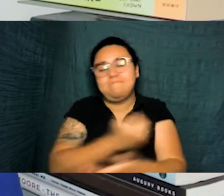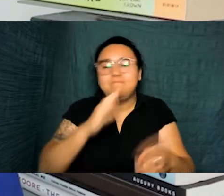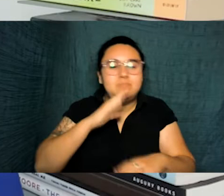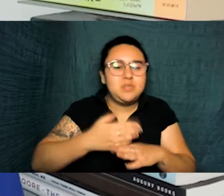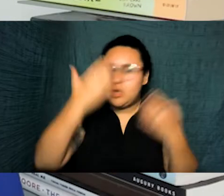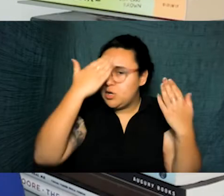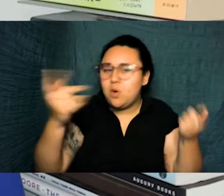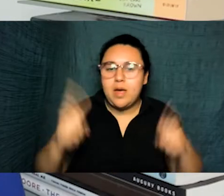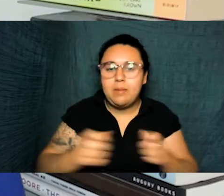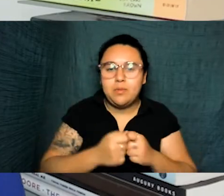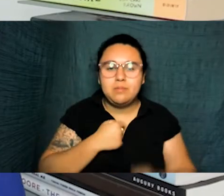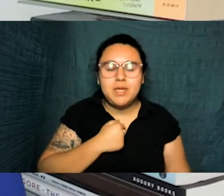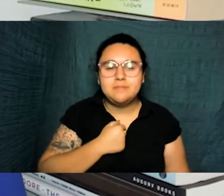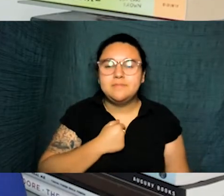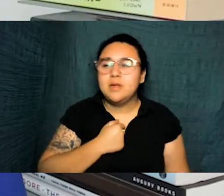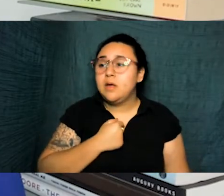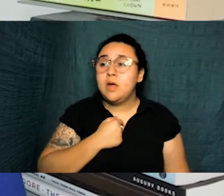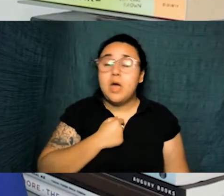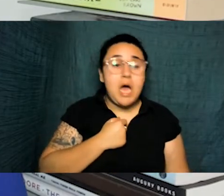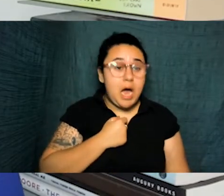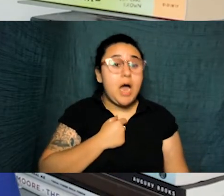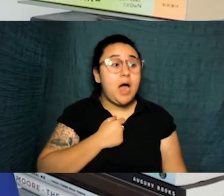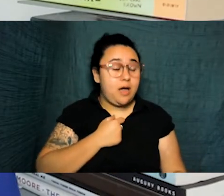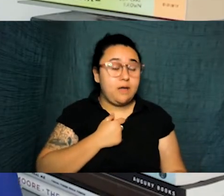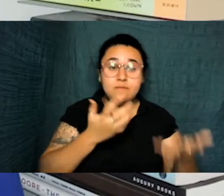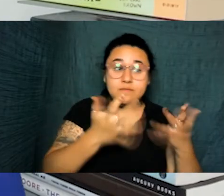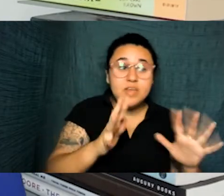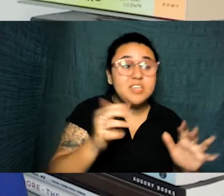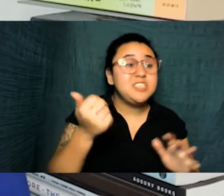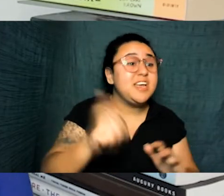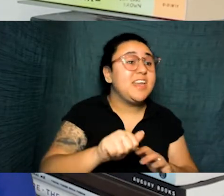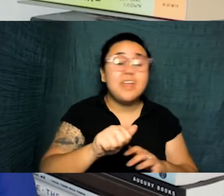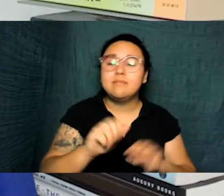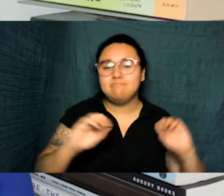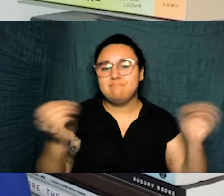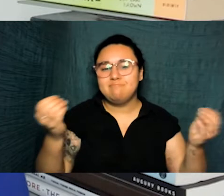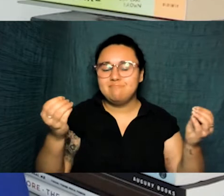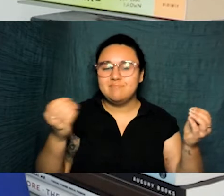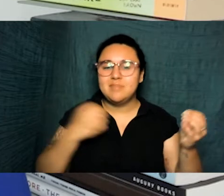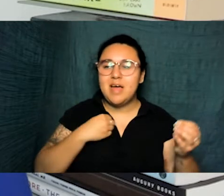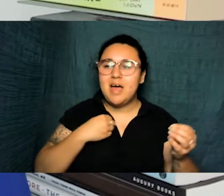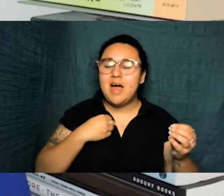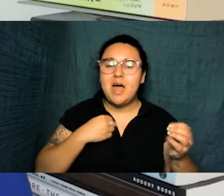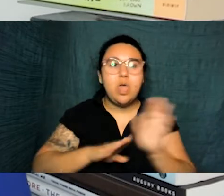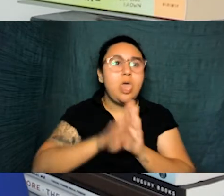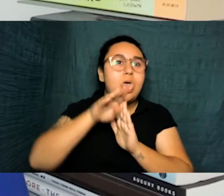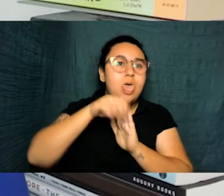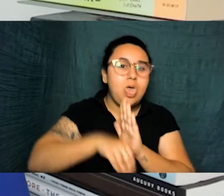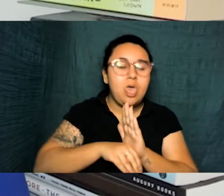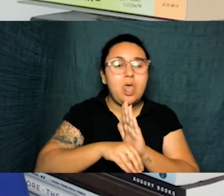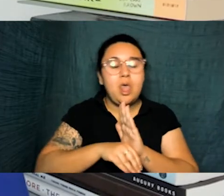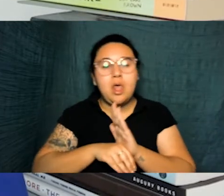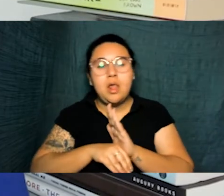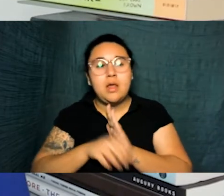anything. I was up, down, hot, cold, fire and water. The person I